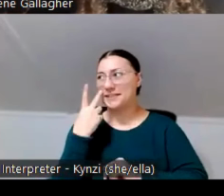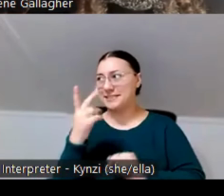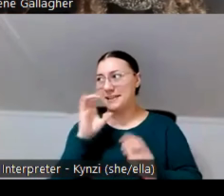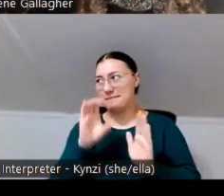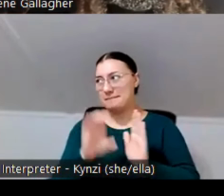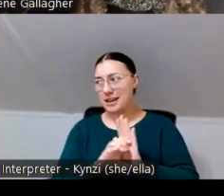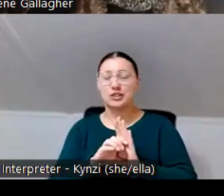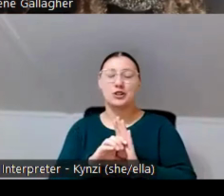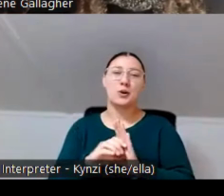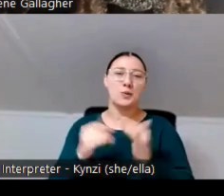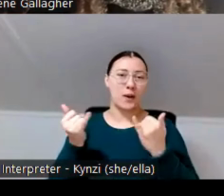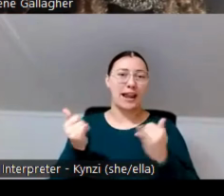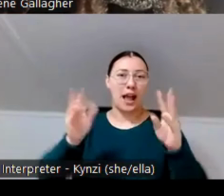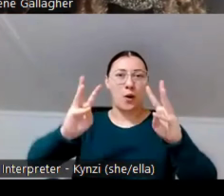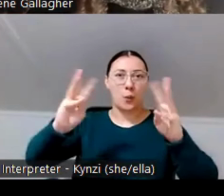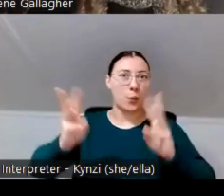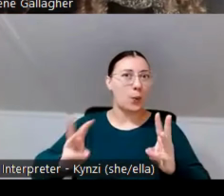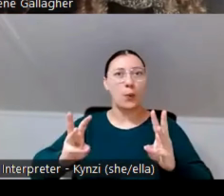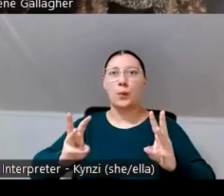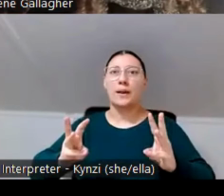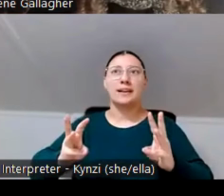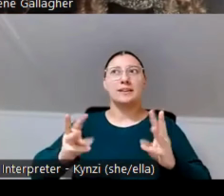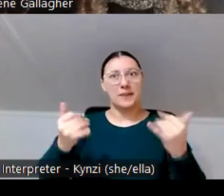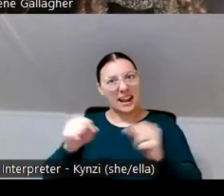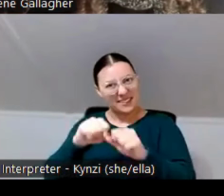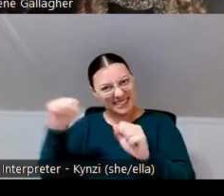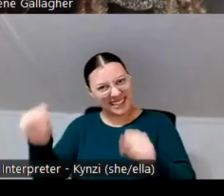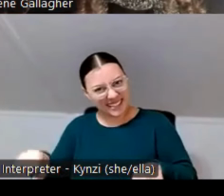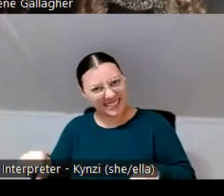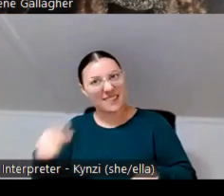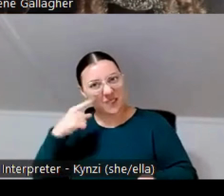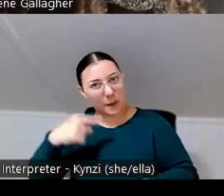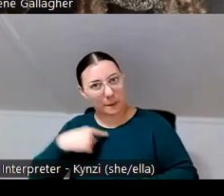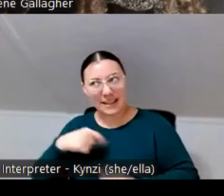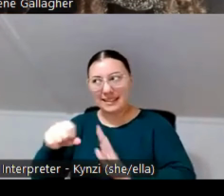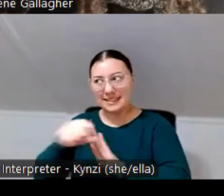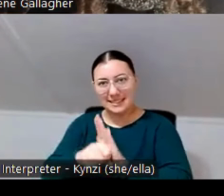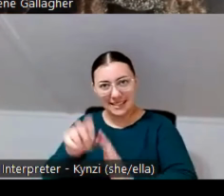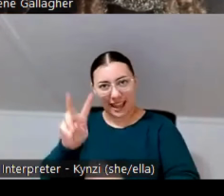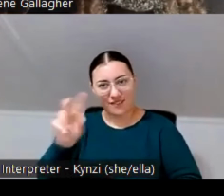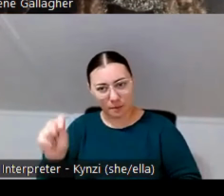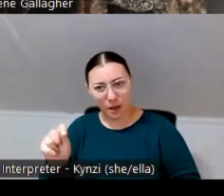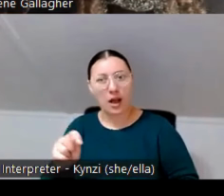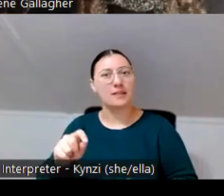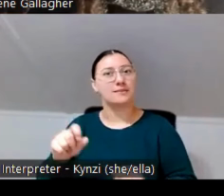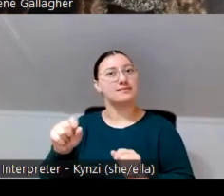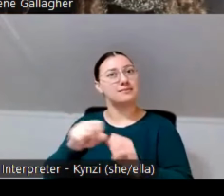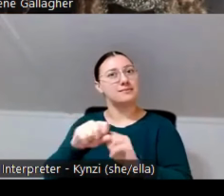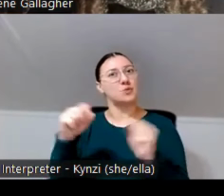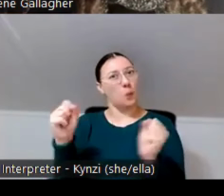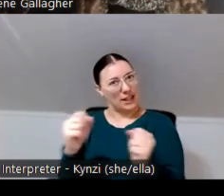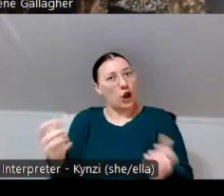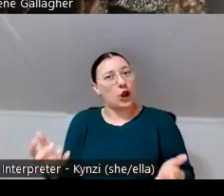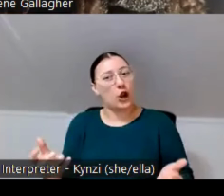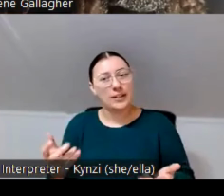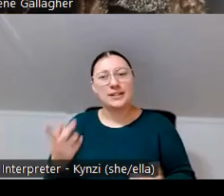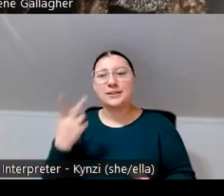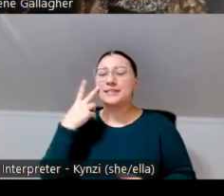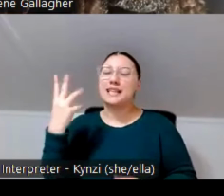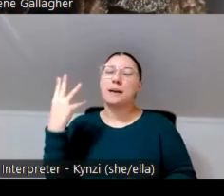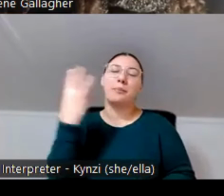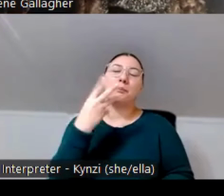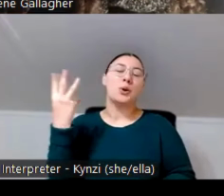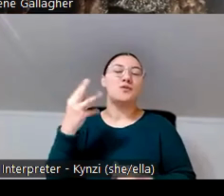type of weather I'm having now in Vermont. It's cold and snowy. And I like this picture because you can see some clouds